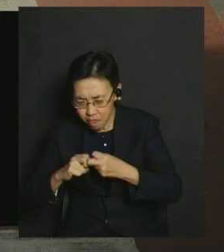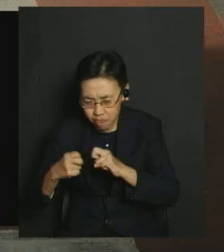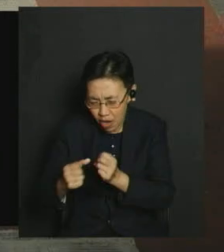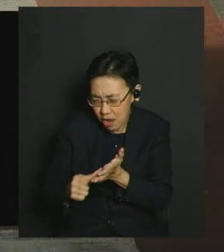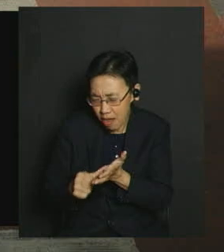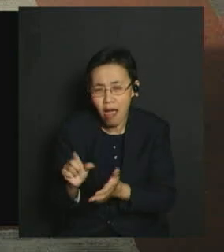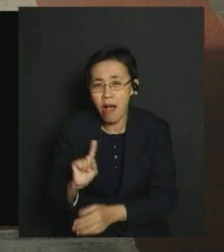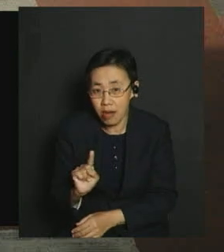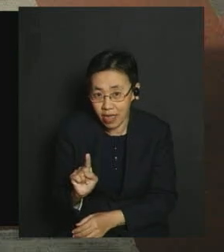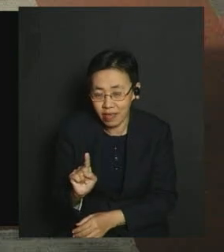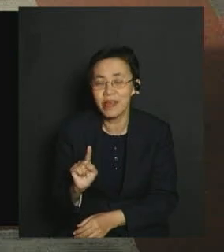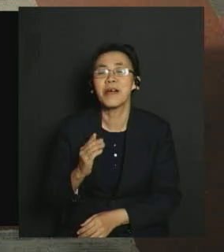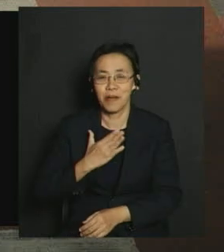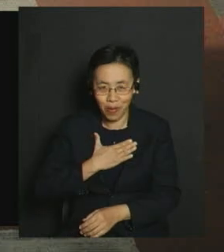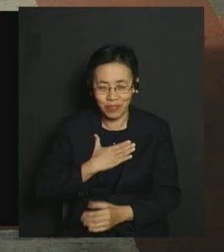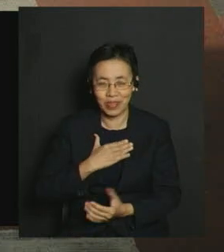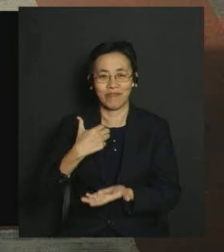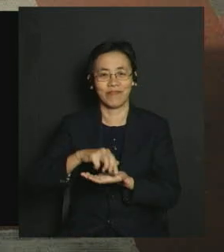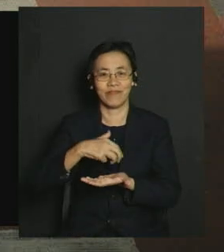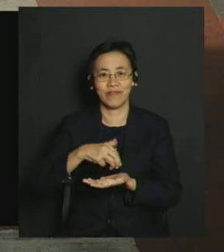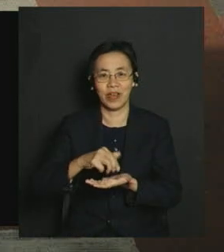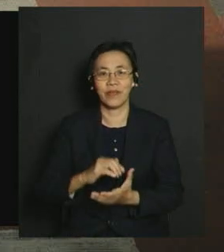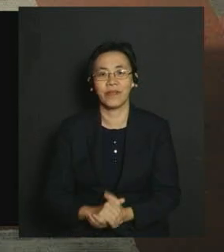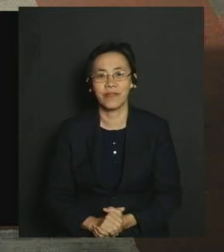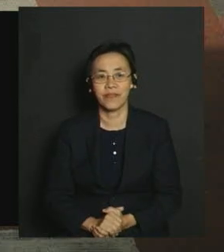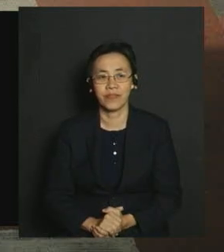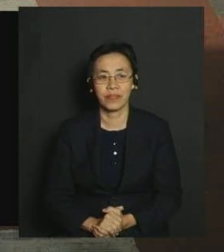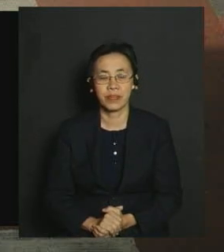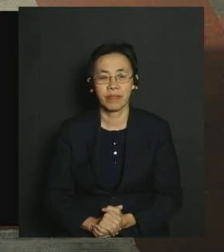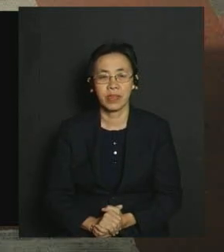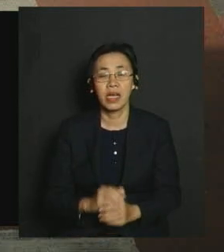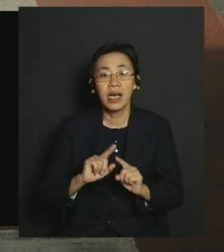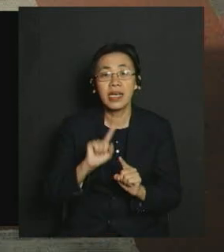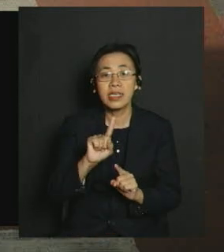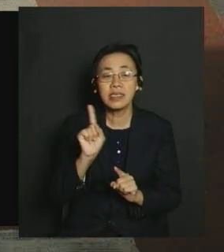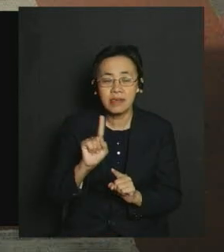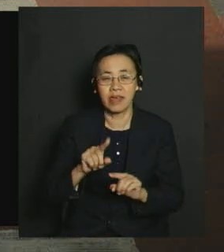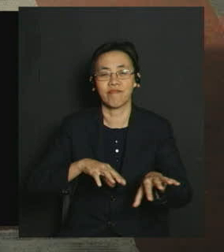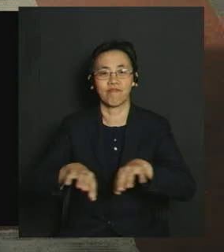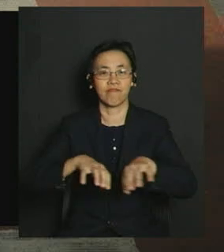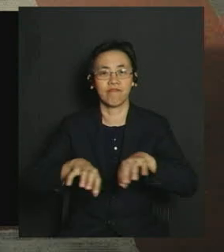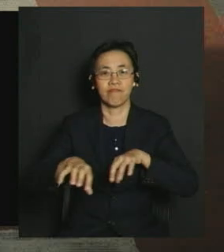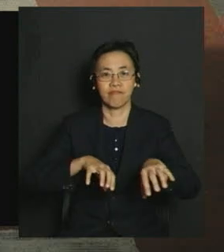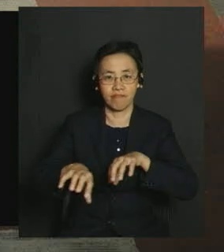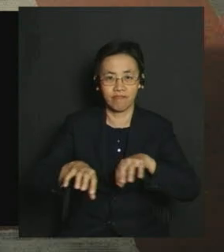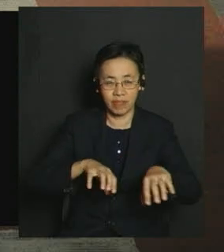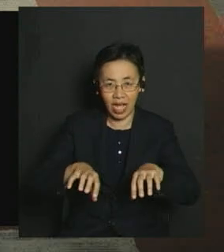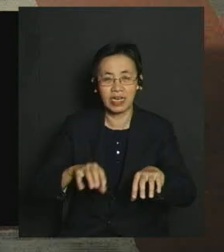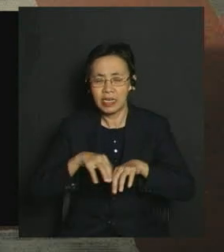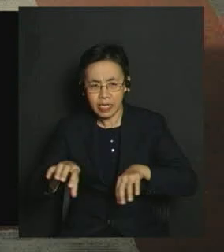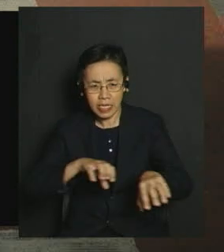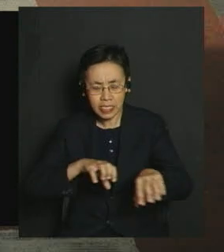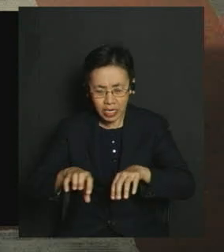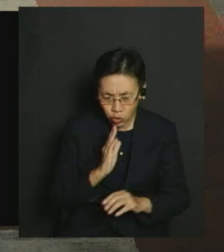So for the first one is about design for the better governance. Before we talk about governance, we need to understand the authority